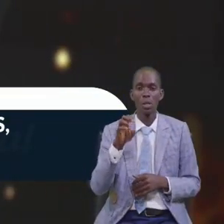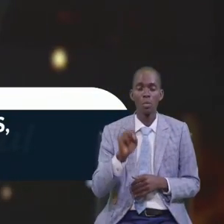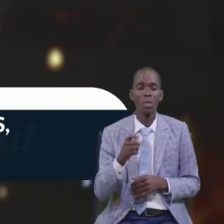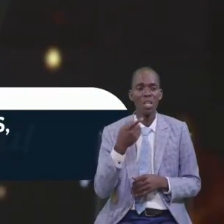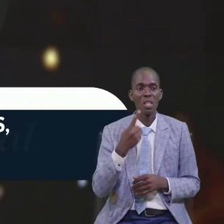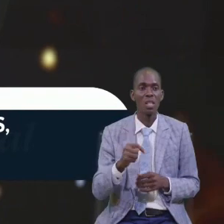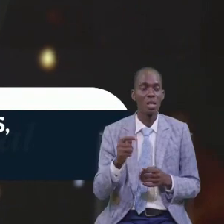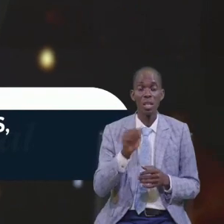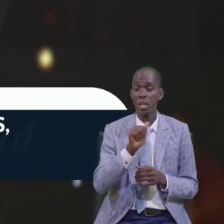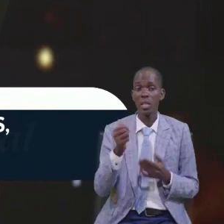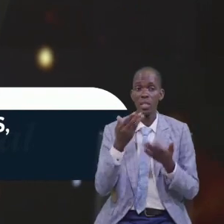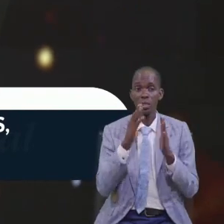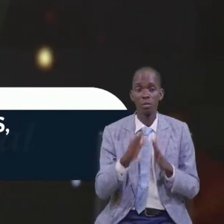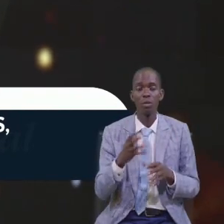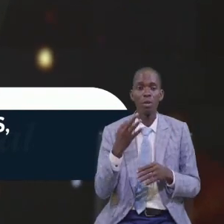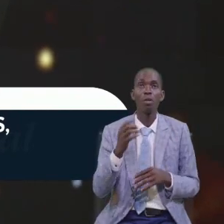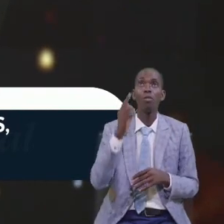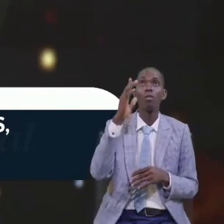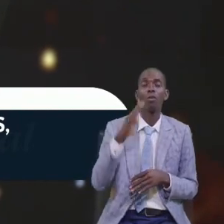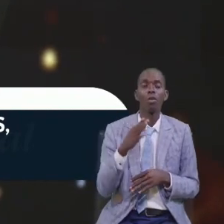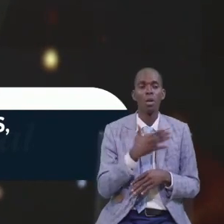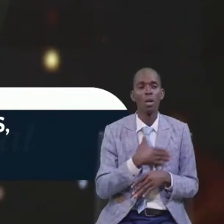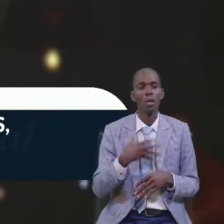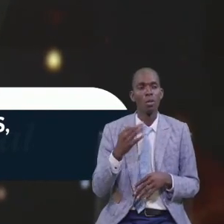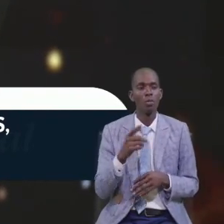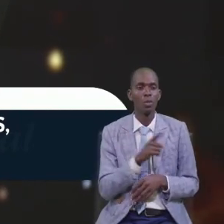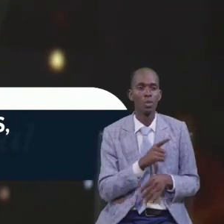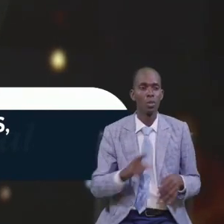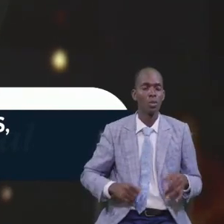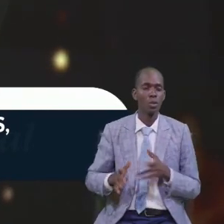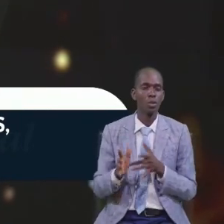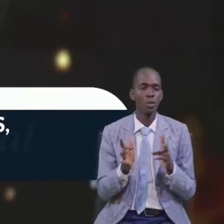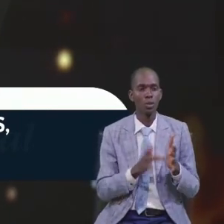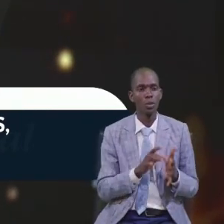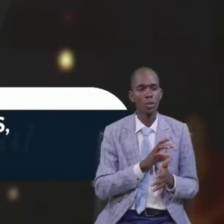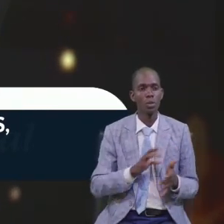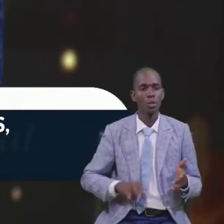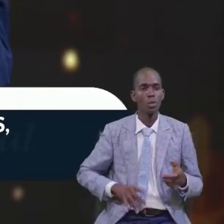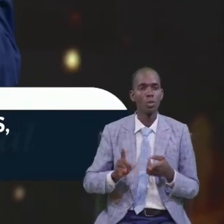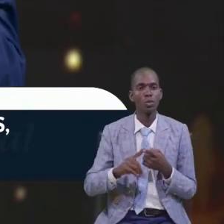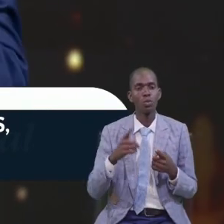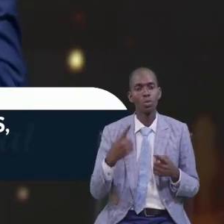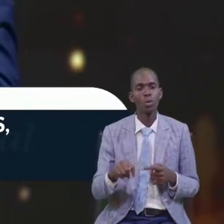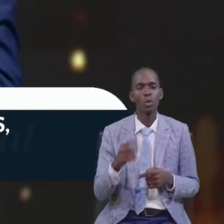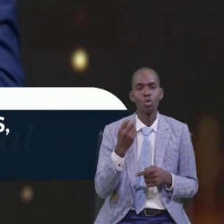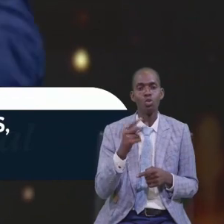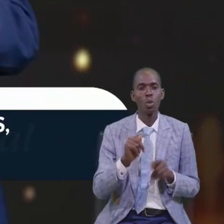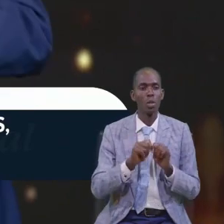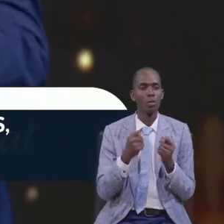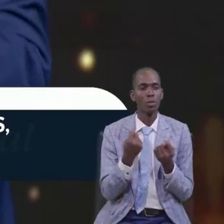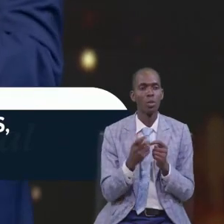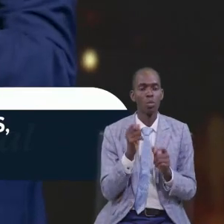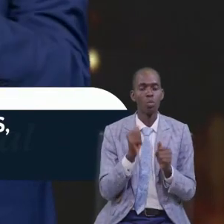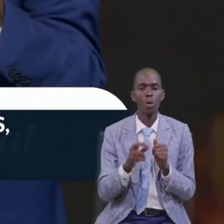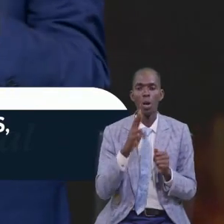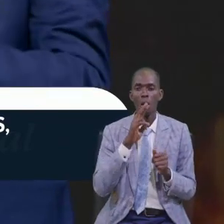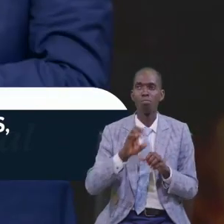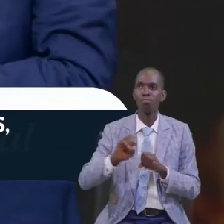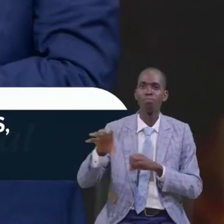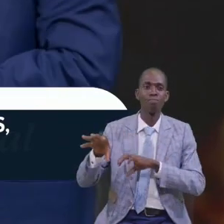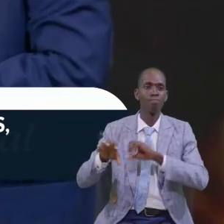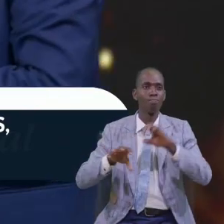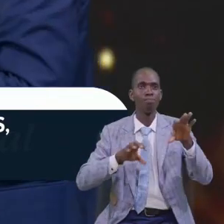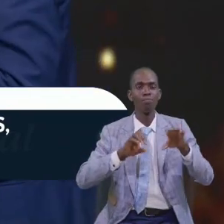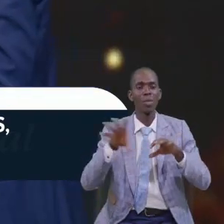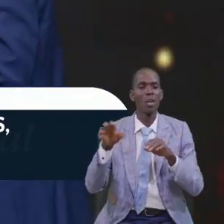and of the Lord Jesus, to the 12 tribes which are scattered abroad. Which are